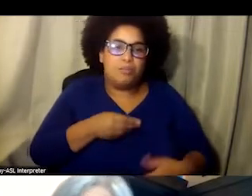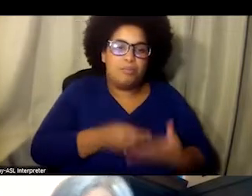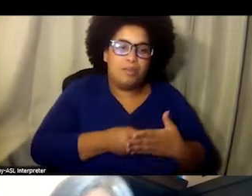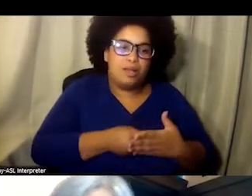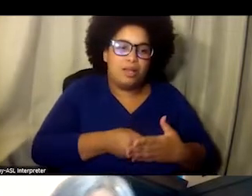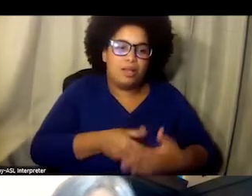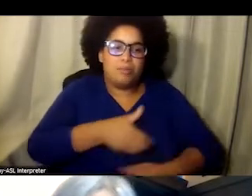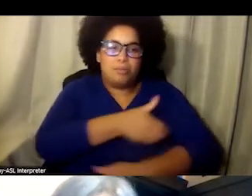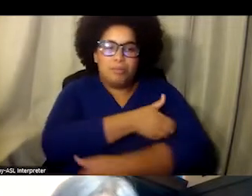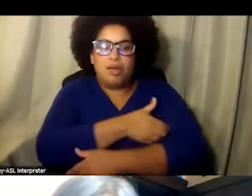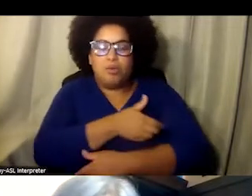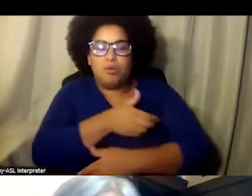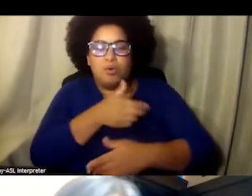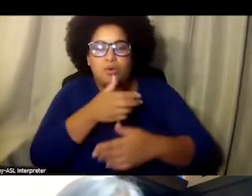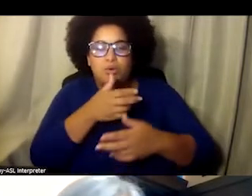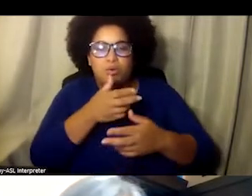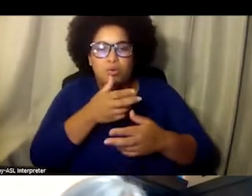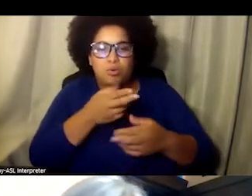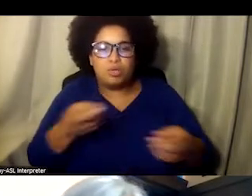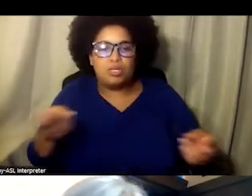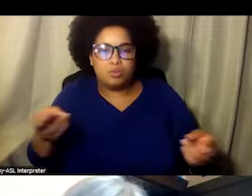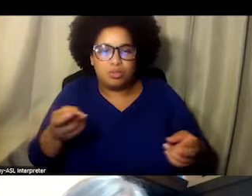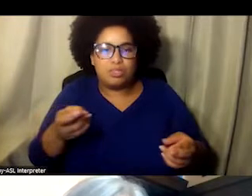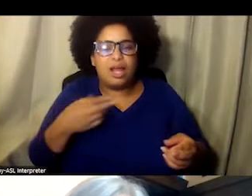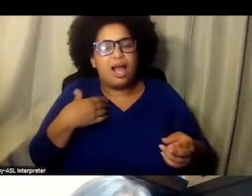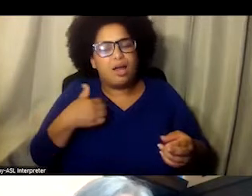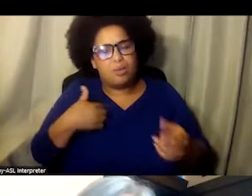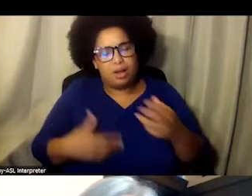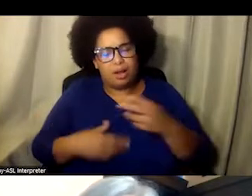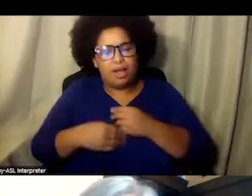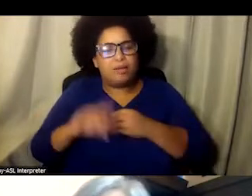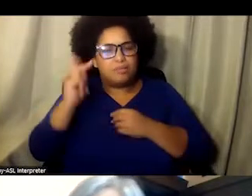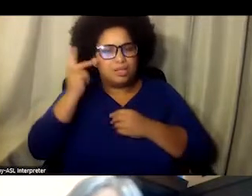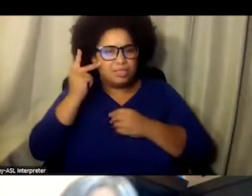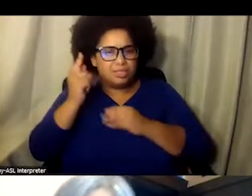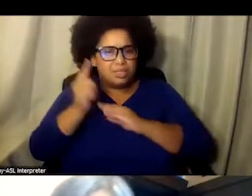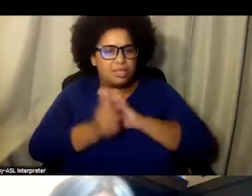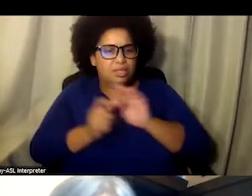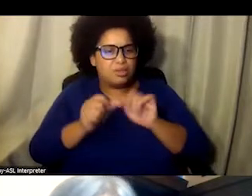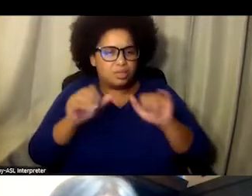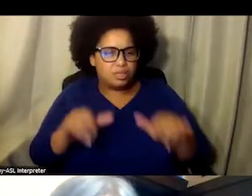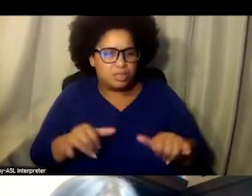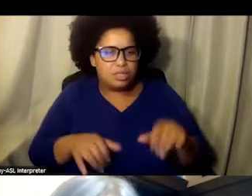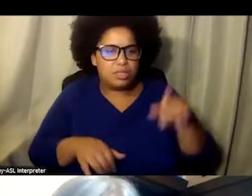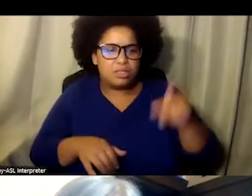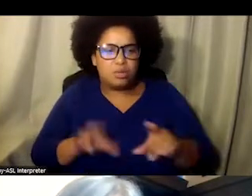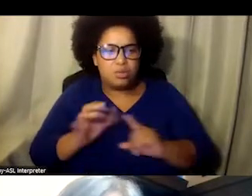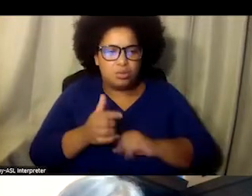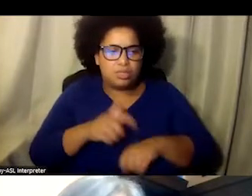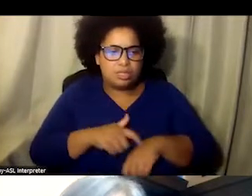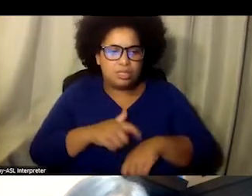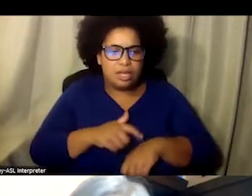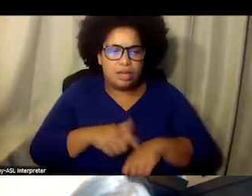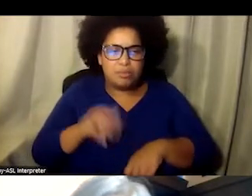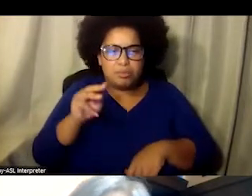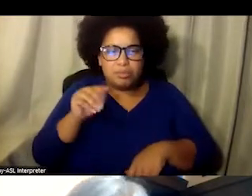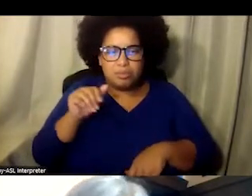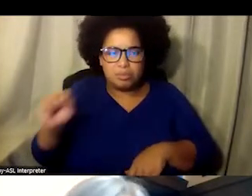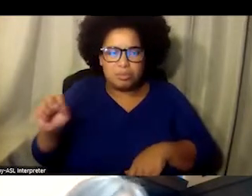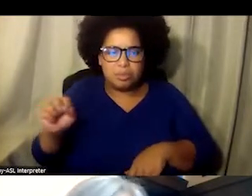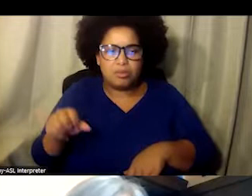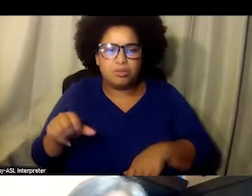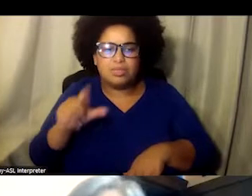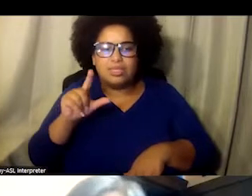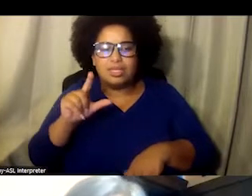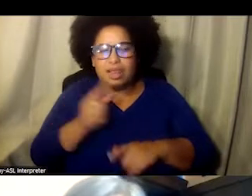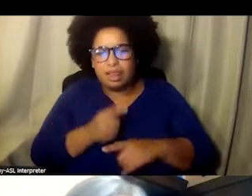And I'd like to add politics and legal system. So using Bruce, the culture of the time in Massachusetts was pretty liberal.